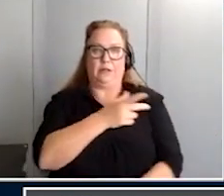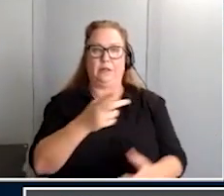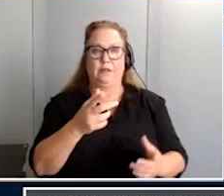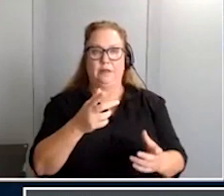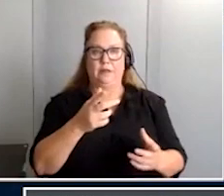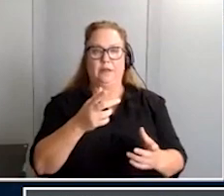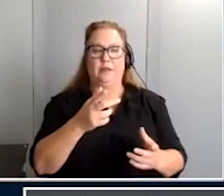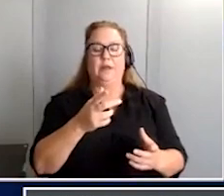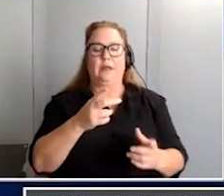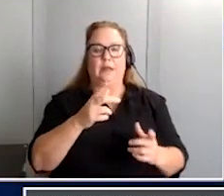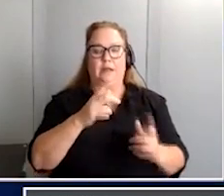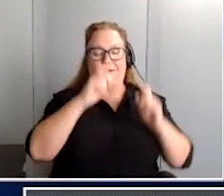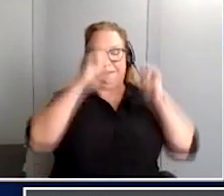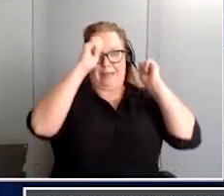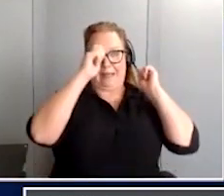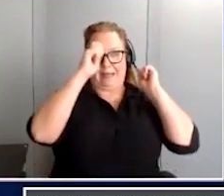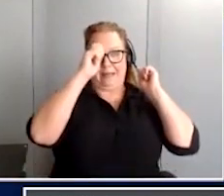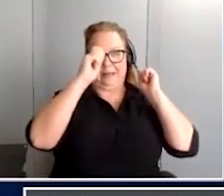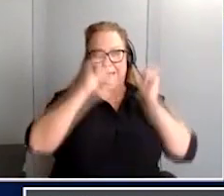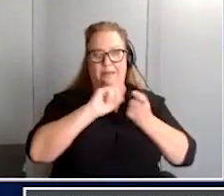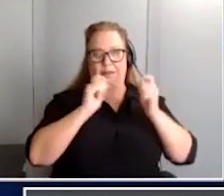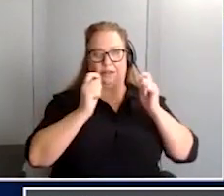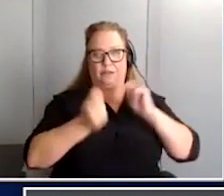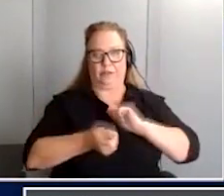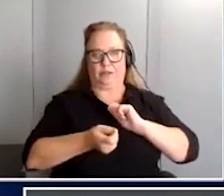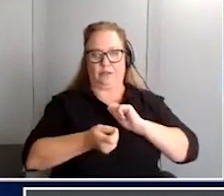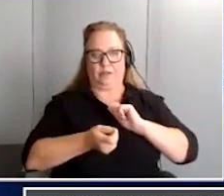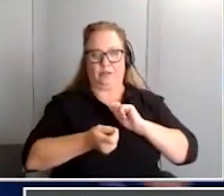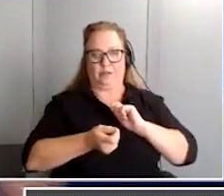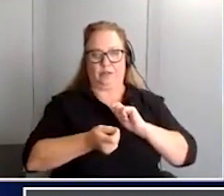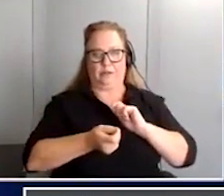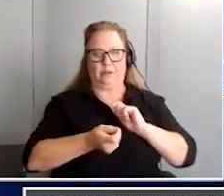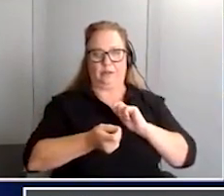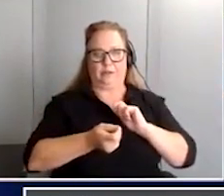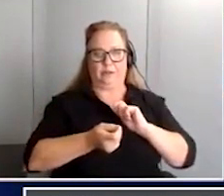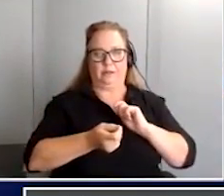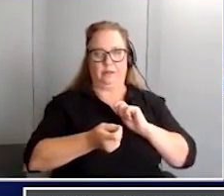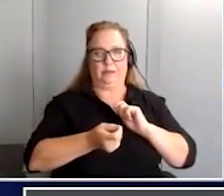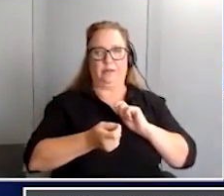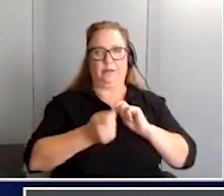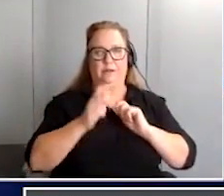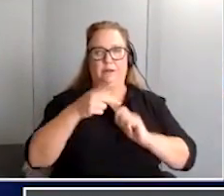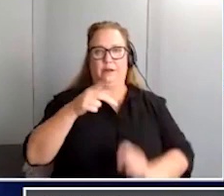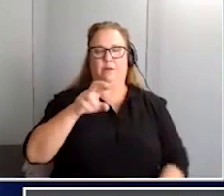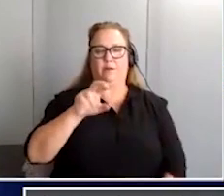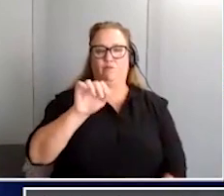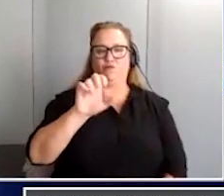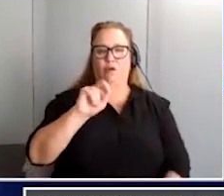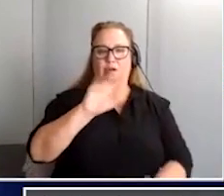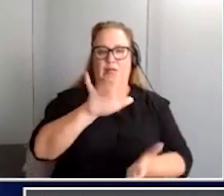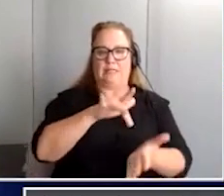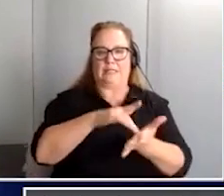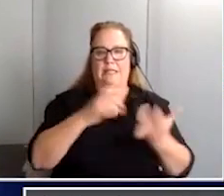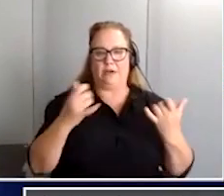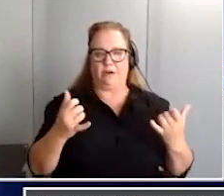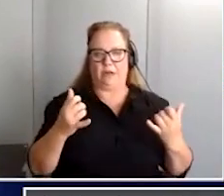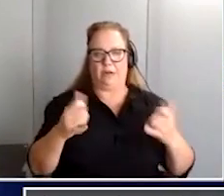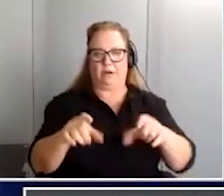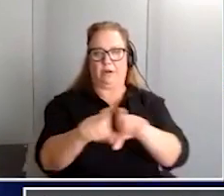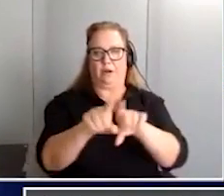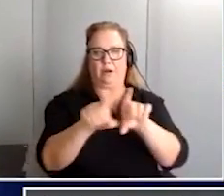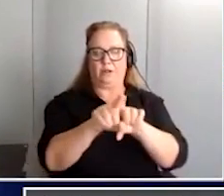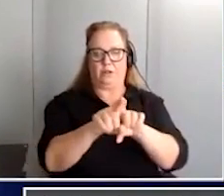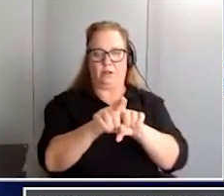is that it feels new because it's brand new to our area. Yeah. Because we just have the Proton Center now. And also because, to be very